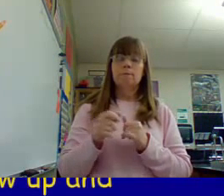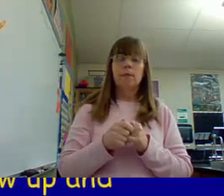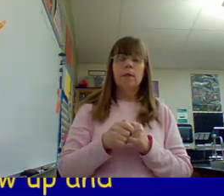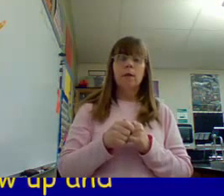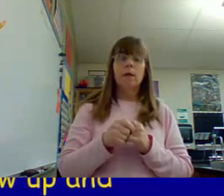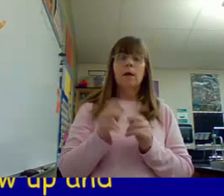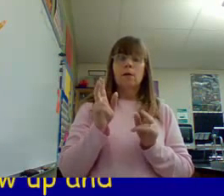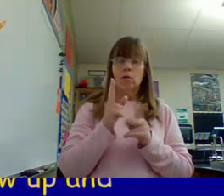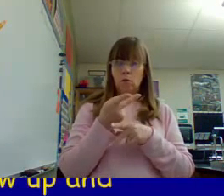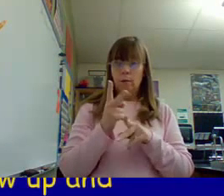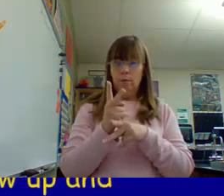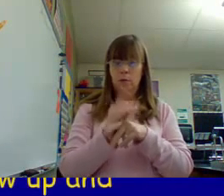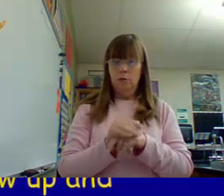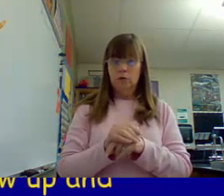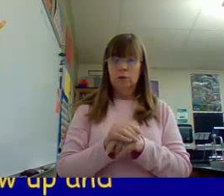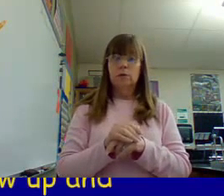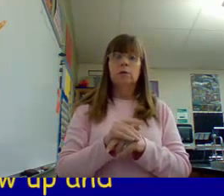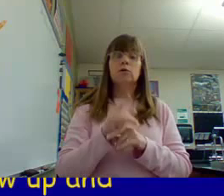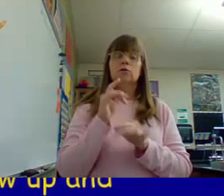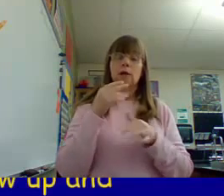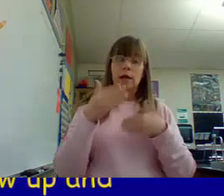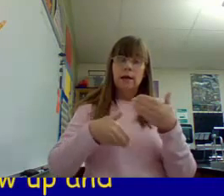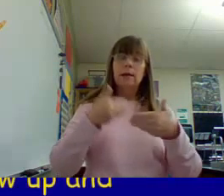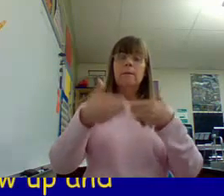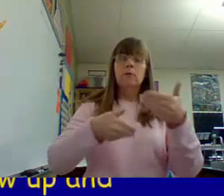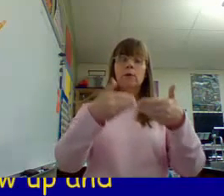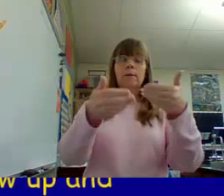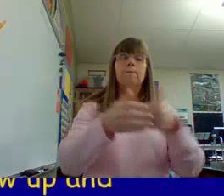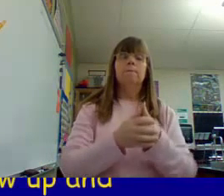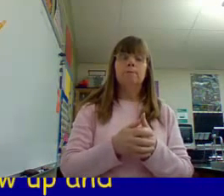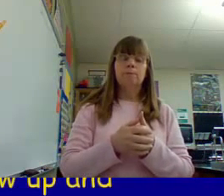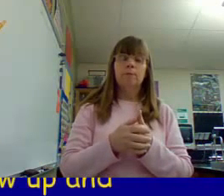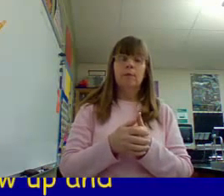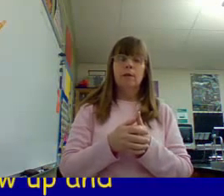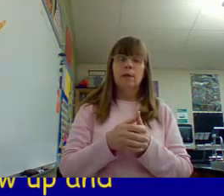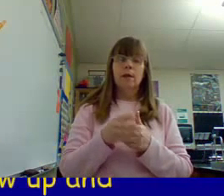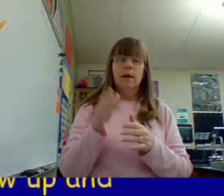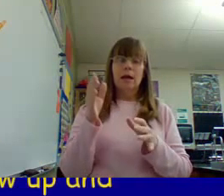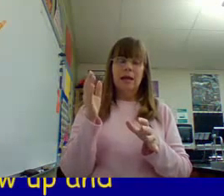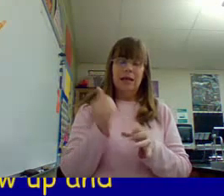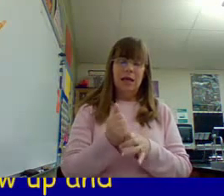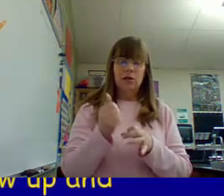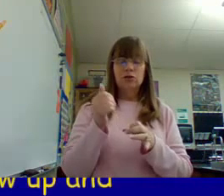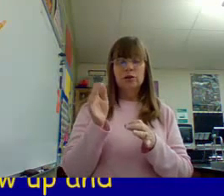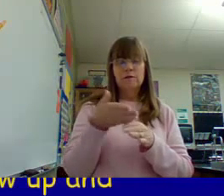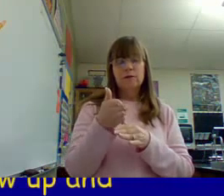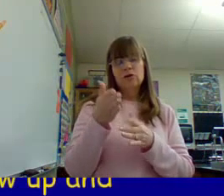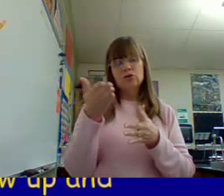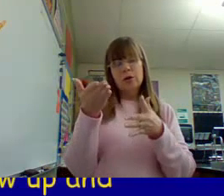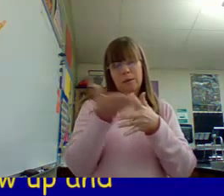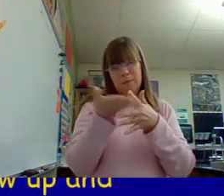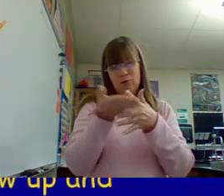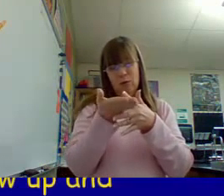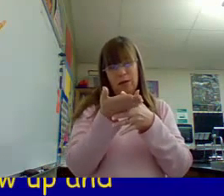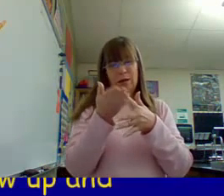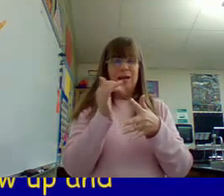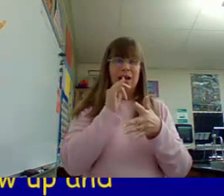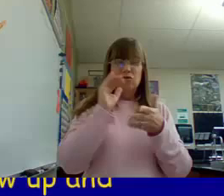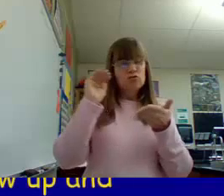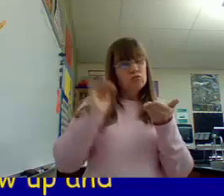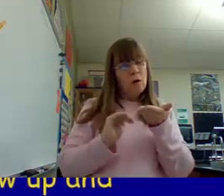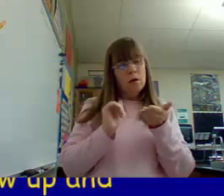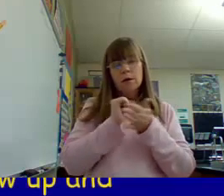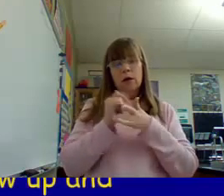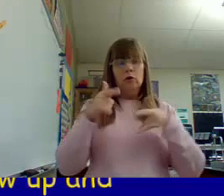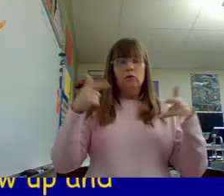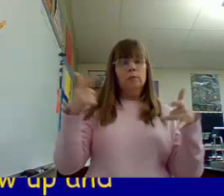actively reproducing so they can keep reproducing. So basically, they're catching the teenage fish. And they also